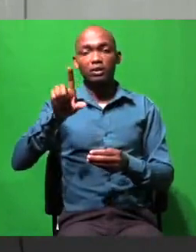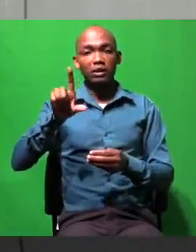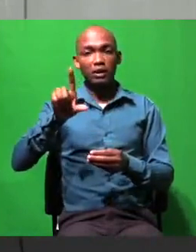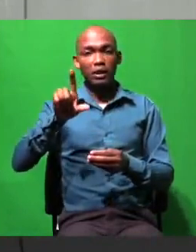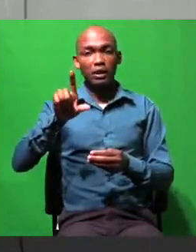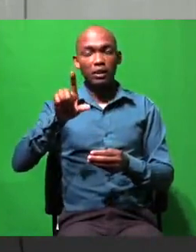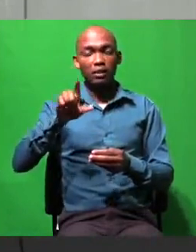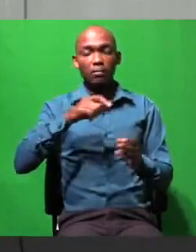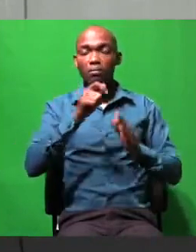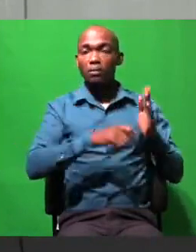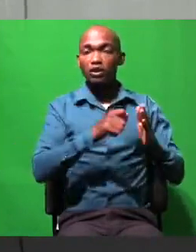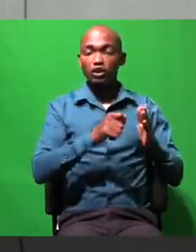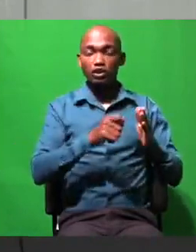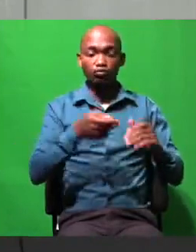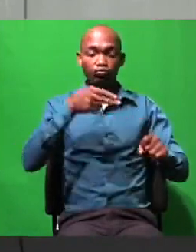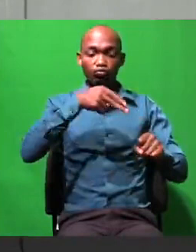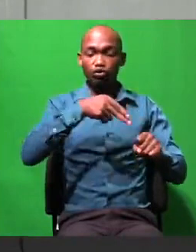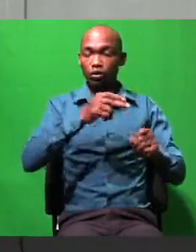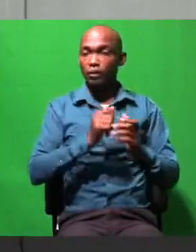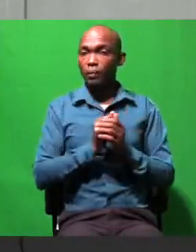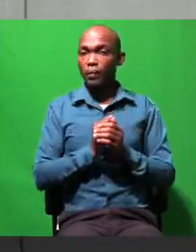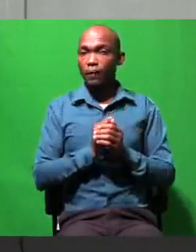farmers, we have different